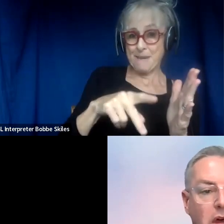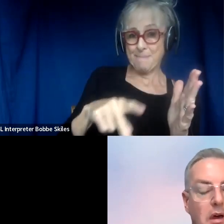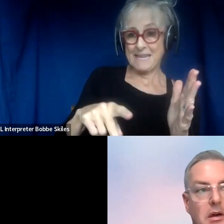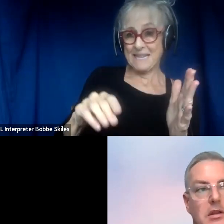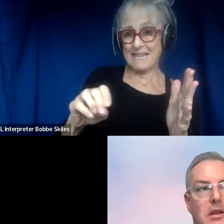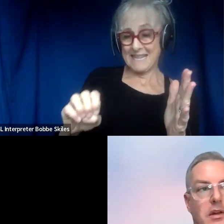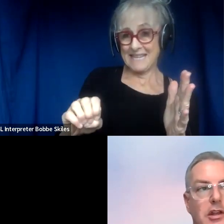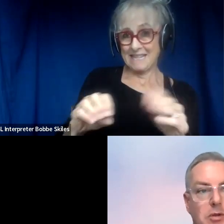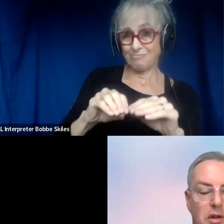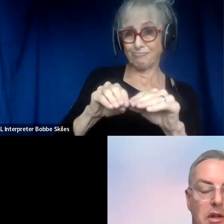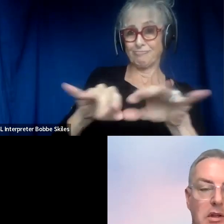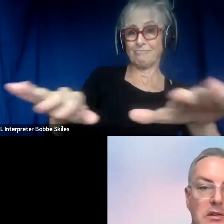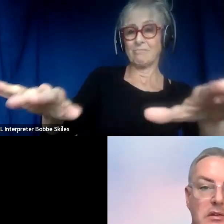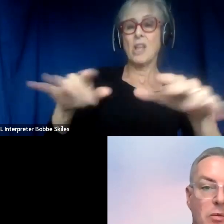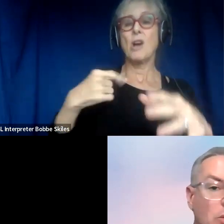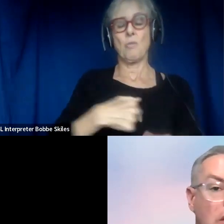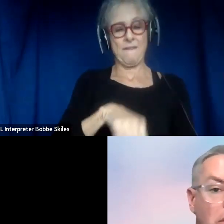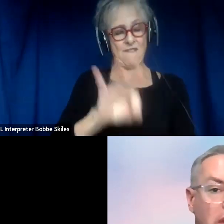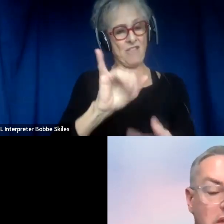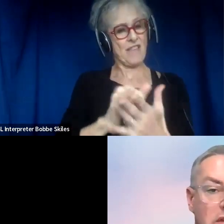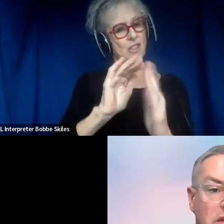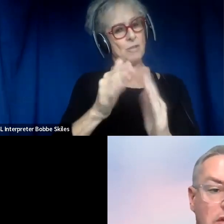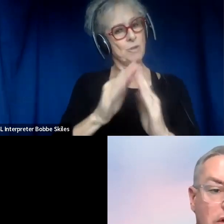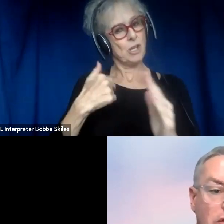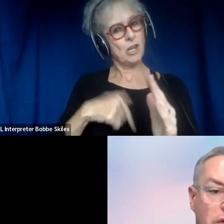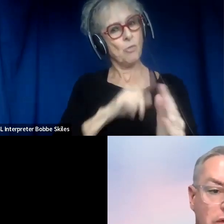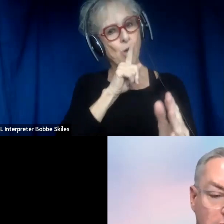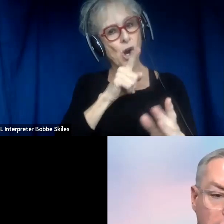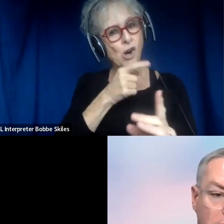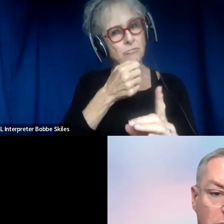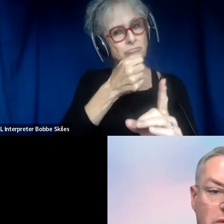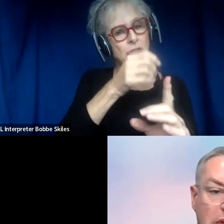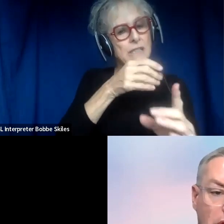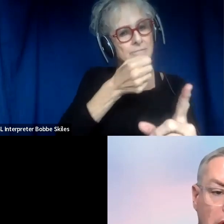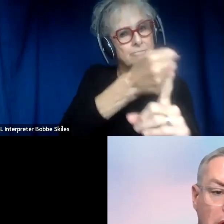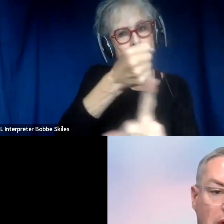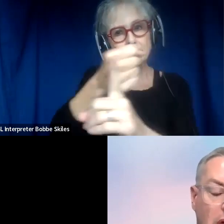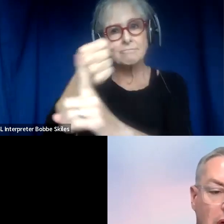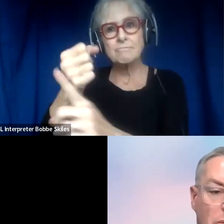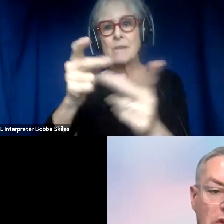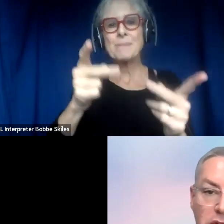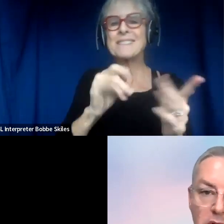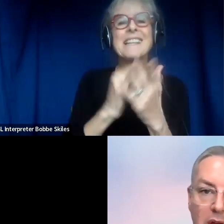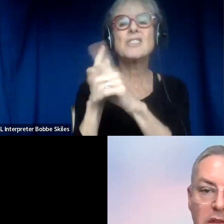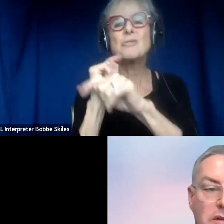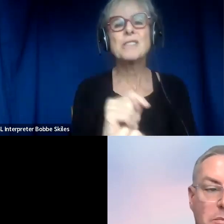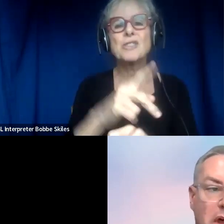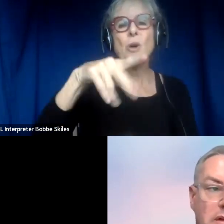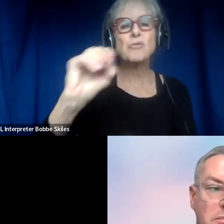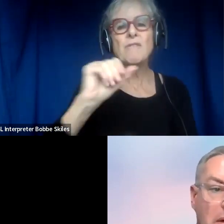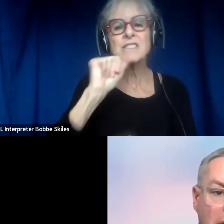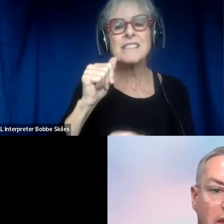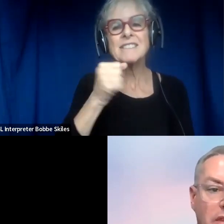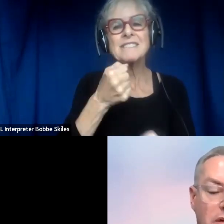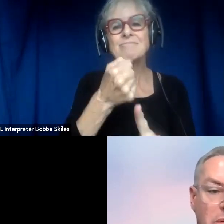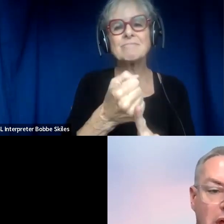that the community, we're reaching places the traditional service delivery system wasn't reaching. Regional centers had their supplies,